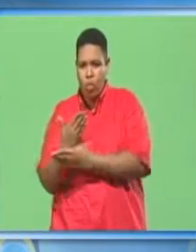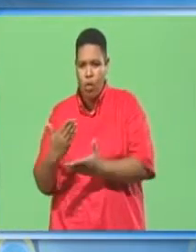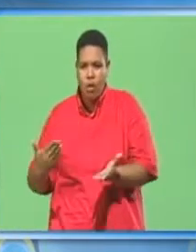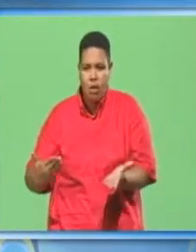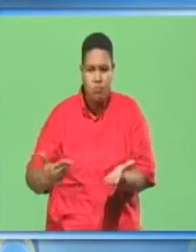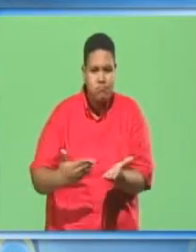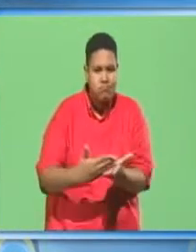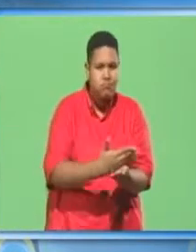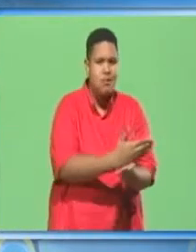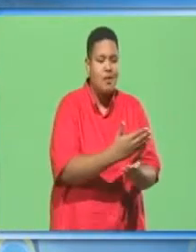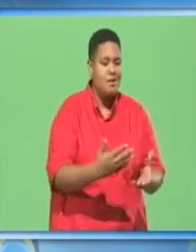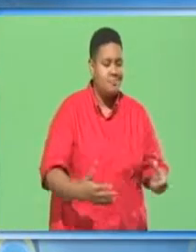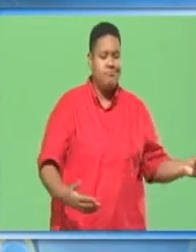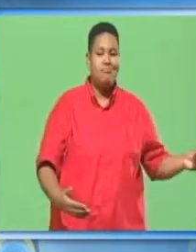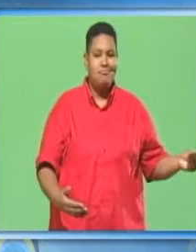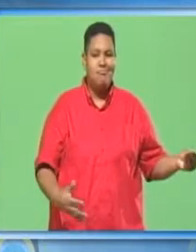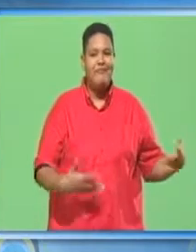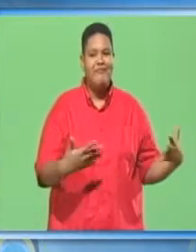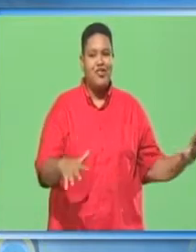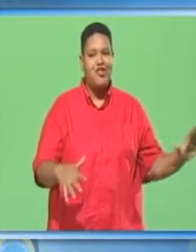over the cutters.